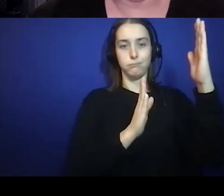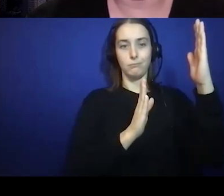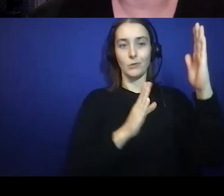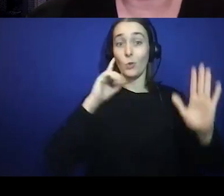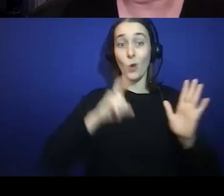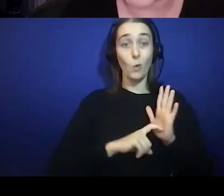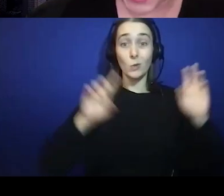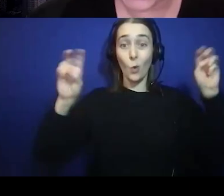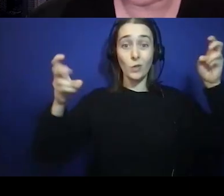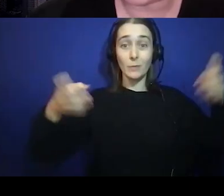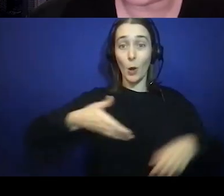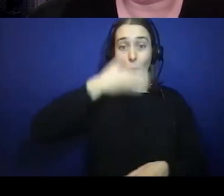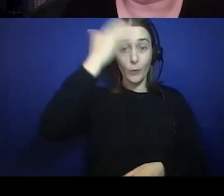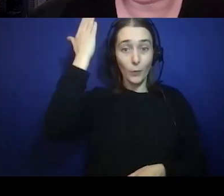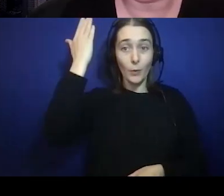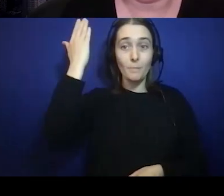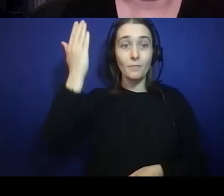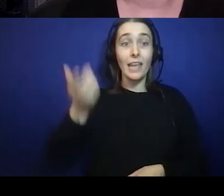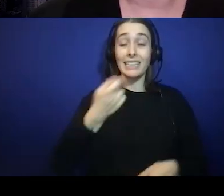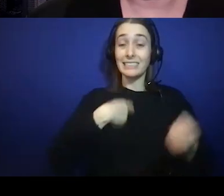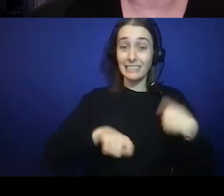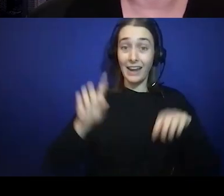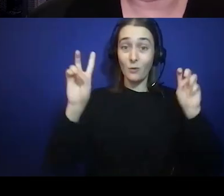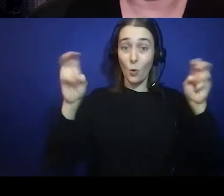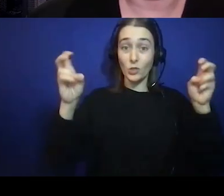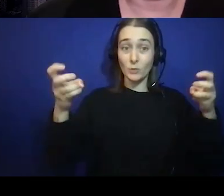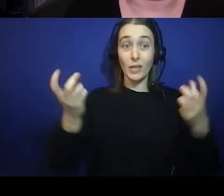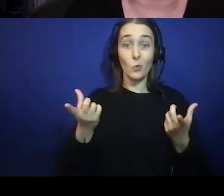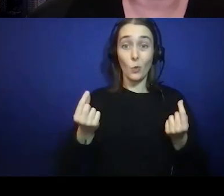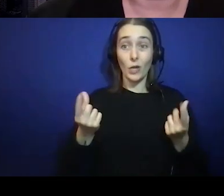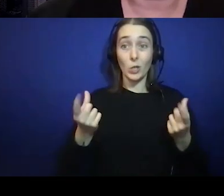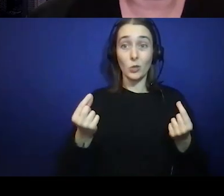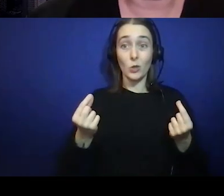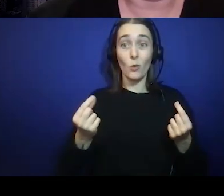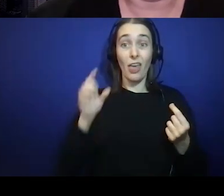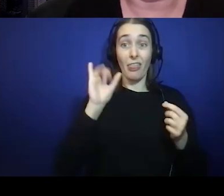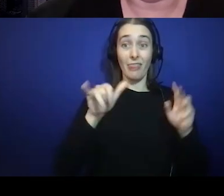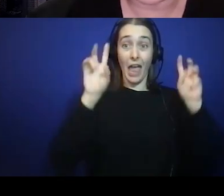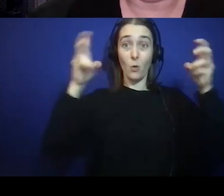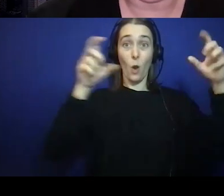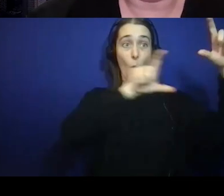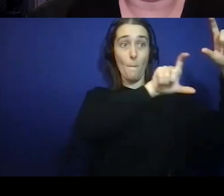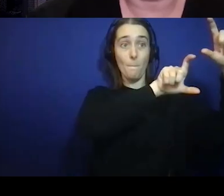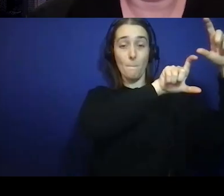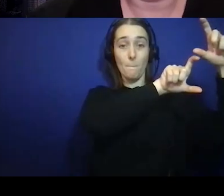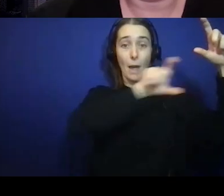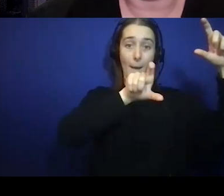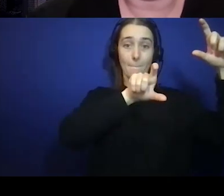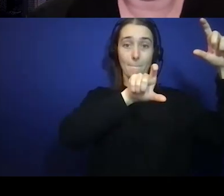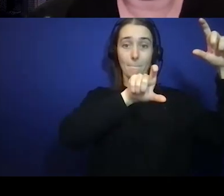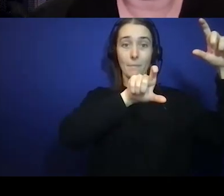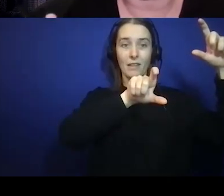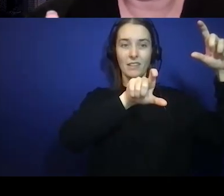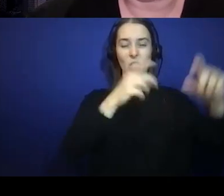marks here. Instead of adding quotation marks, you put the quotation as an indented format, like you can see